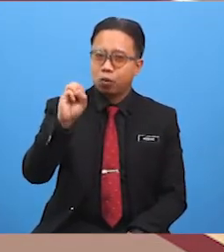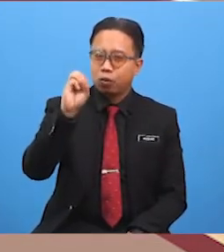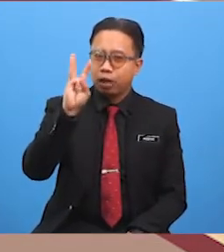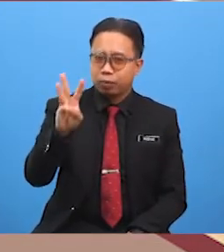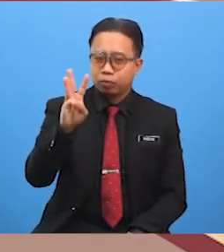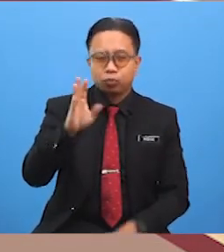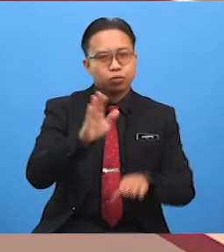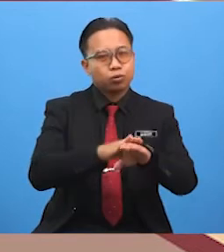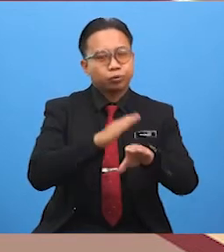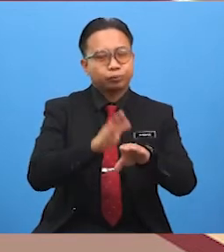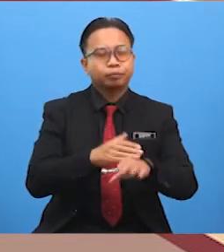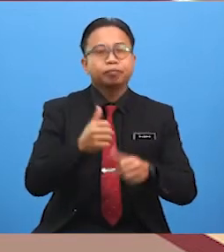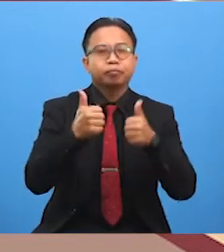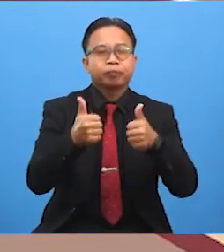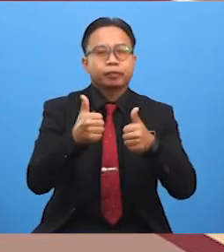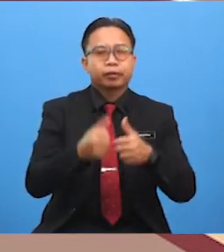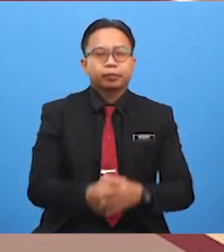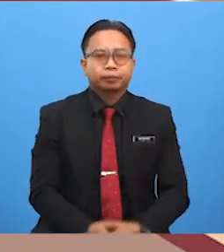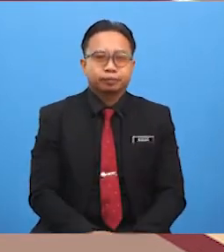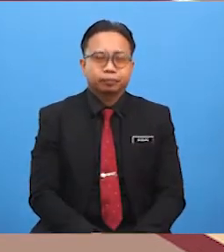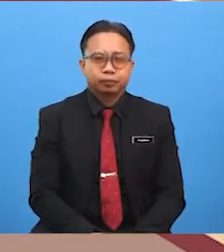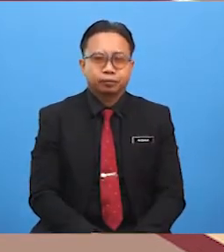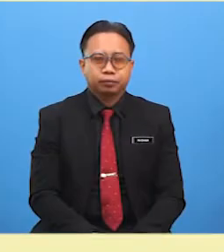S-L-O-W, slow. Good job, boys and girls.